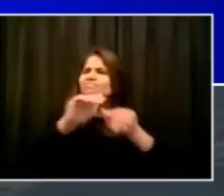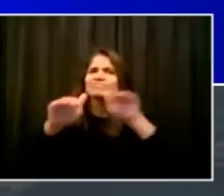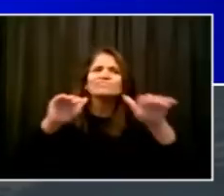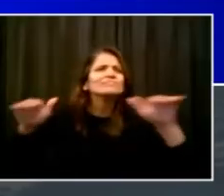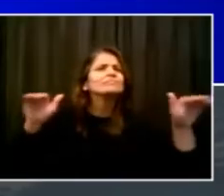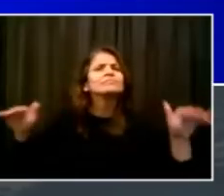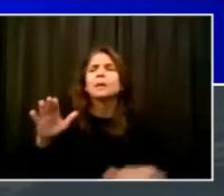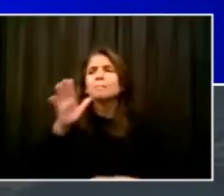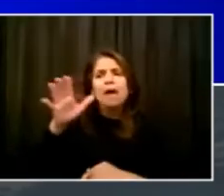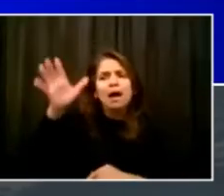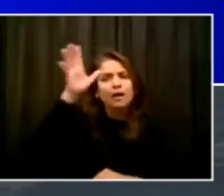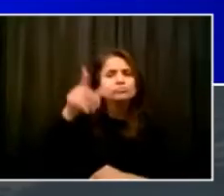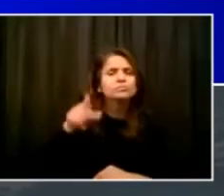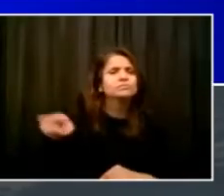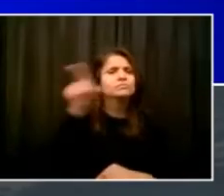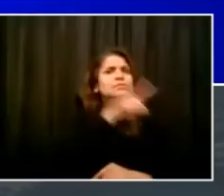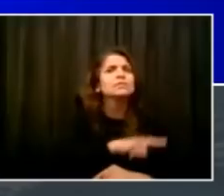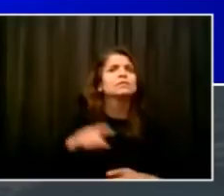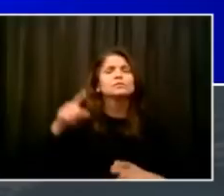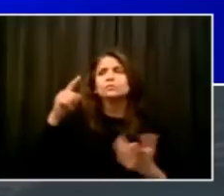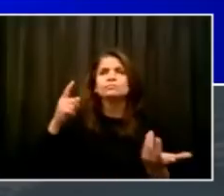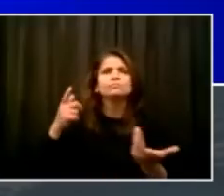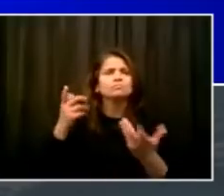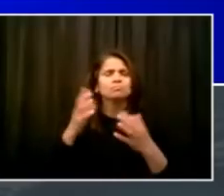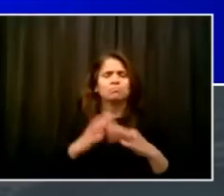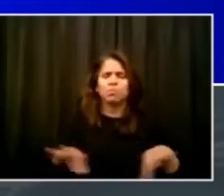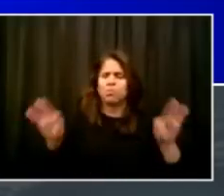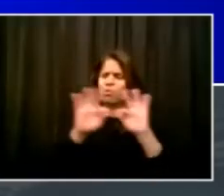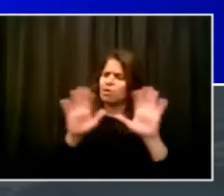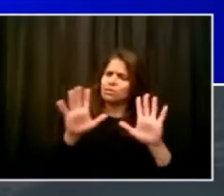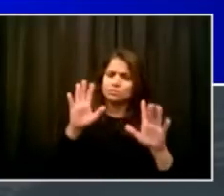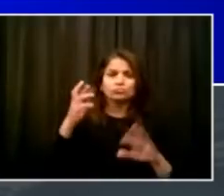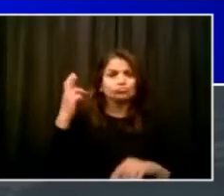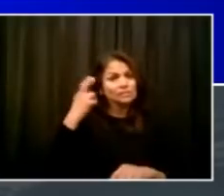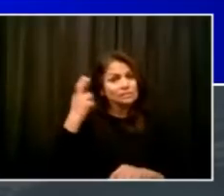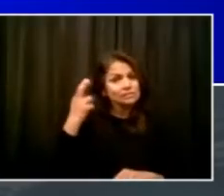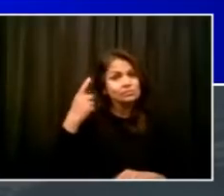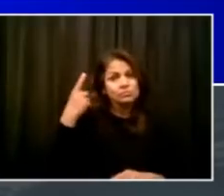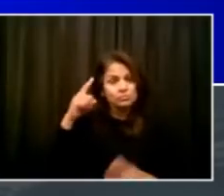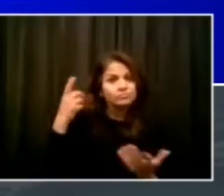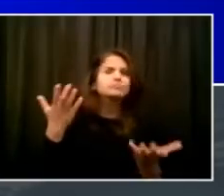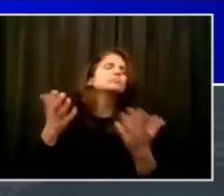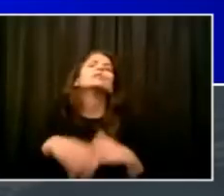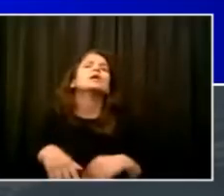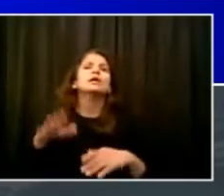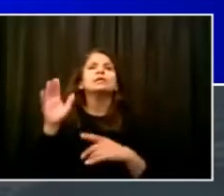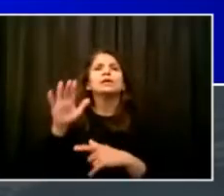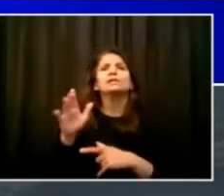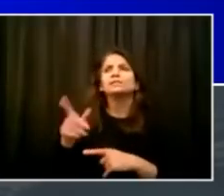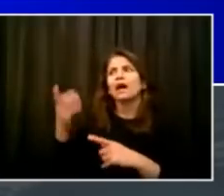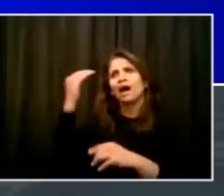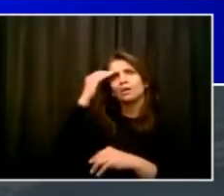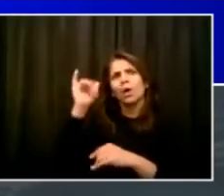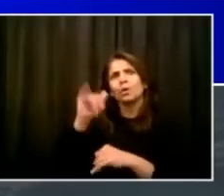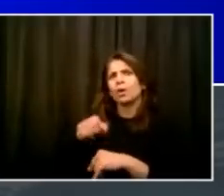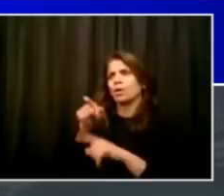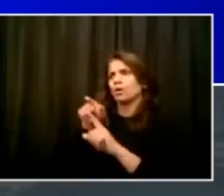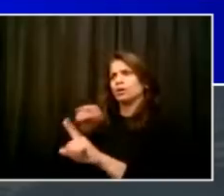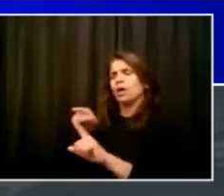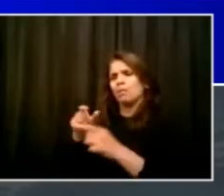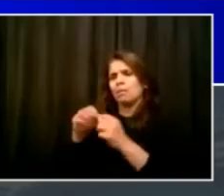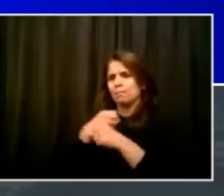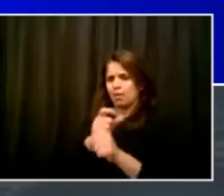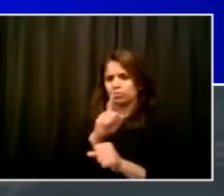threat of contracting a disease that could then put them at greater threat of contracting COVID. On top of that, that combination